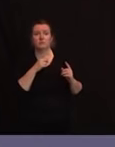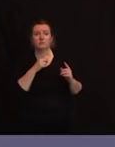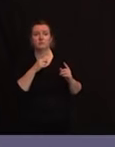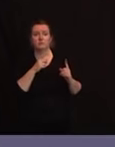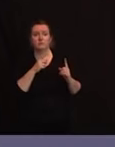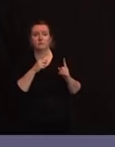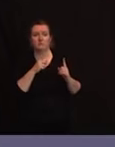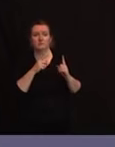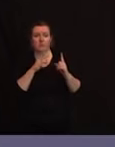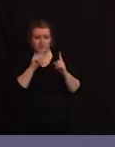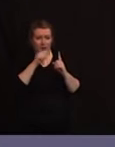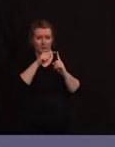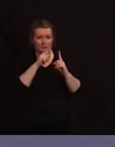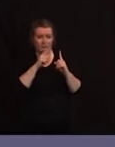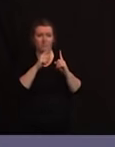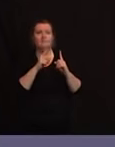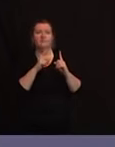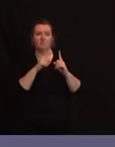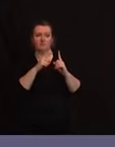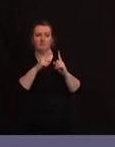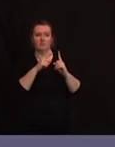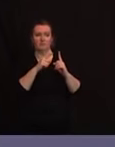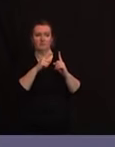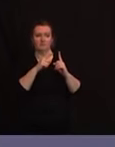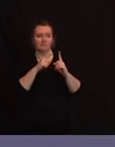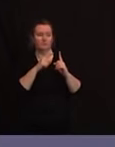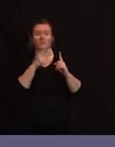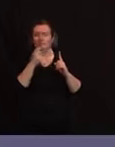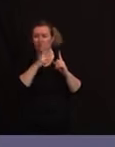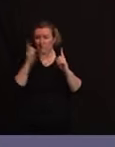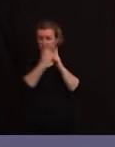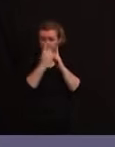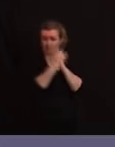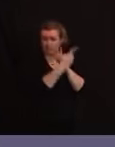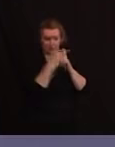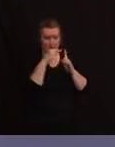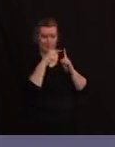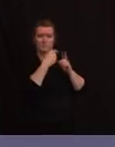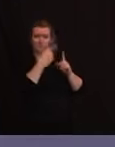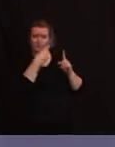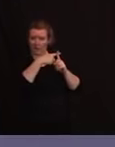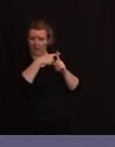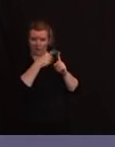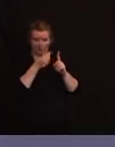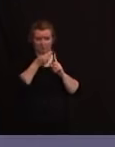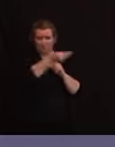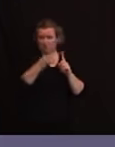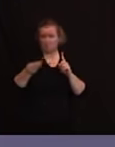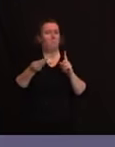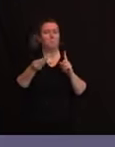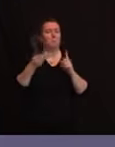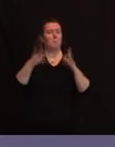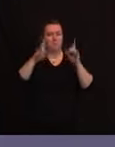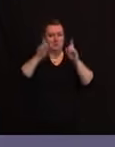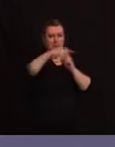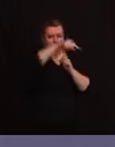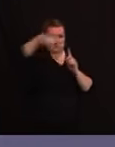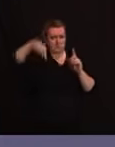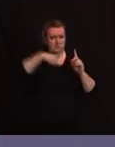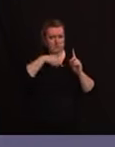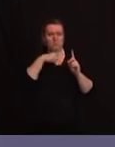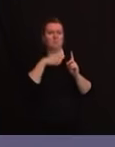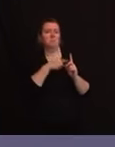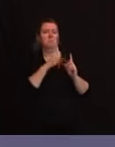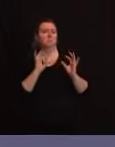out had tested positive, and even though he didn't have symptoms, he felt it was the right thing to do. Now, why does he get a free pass to do that?